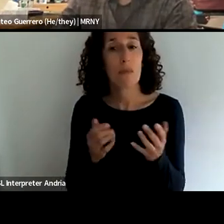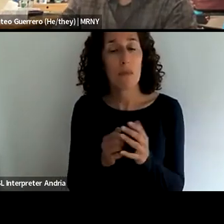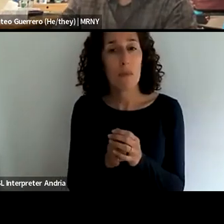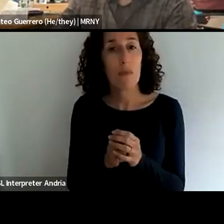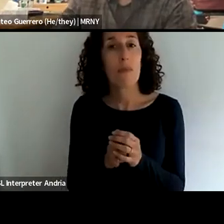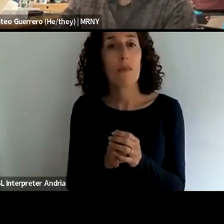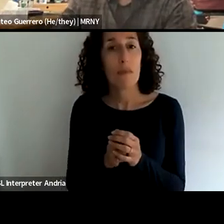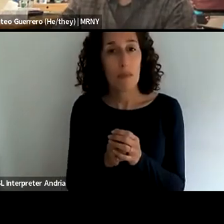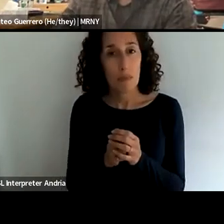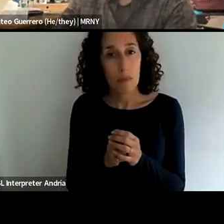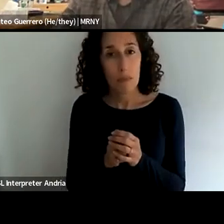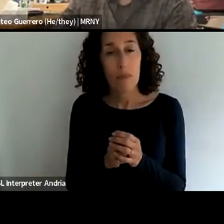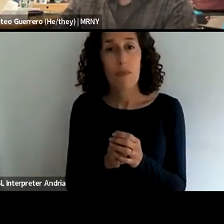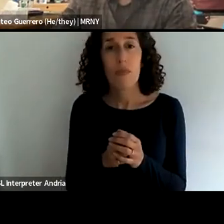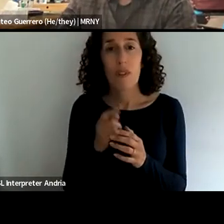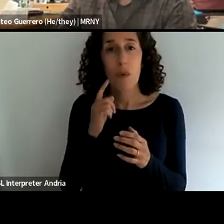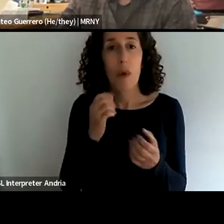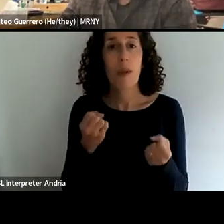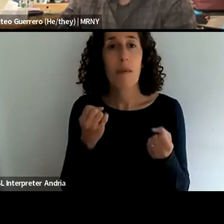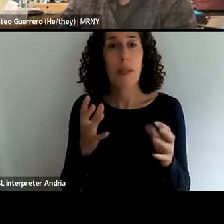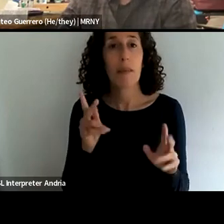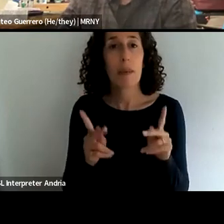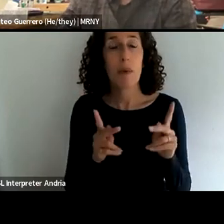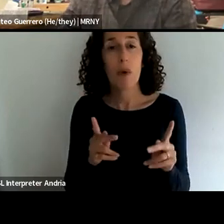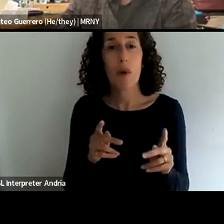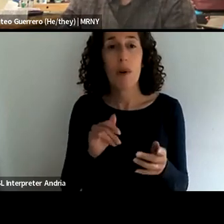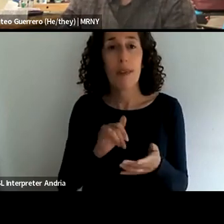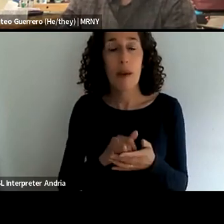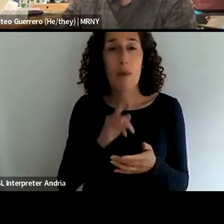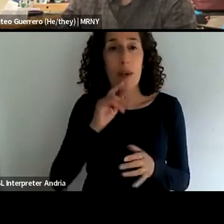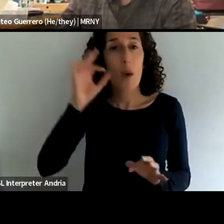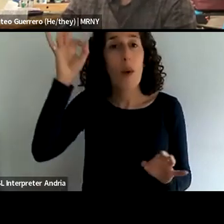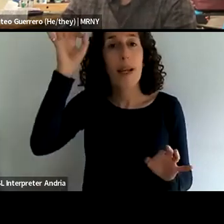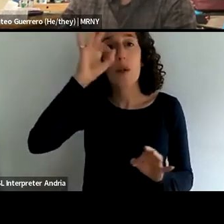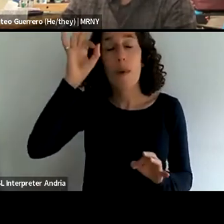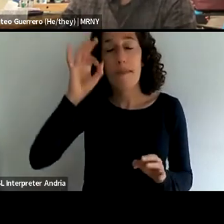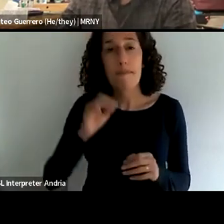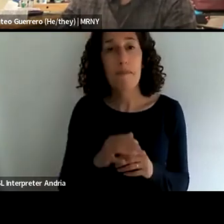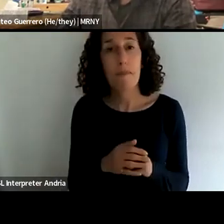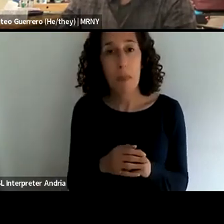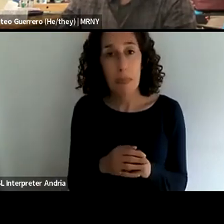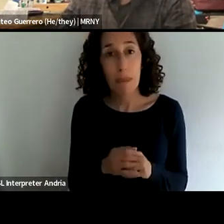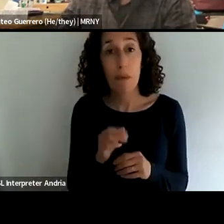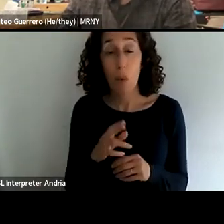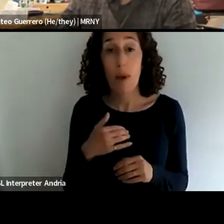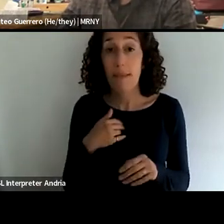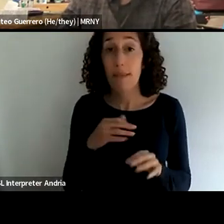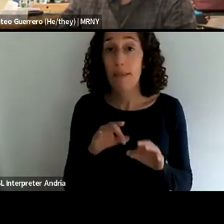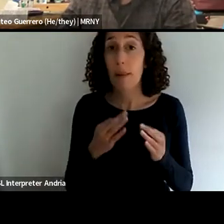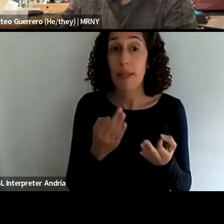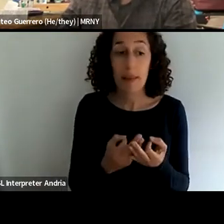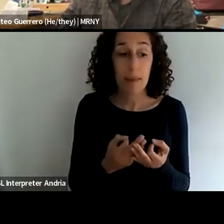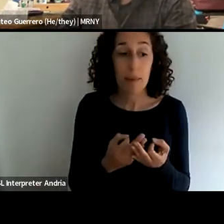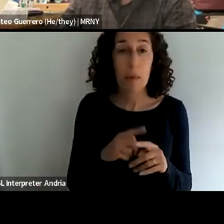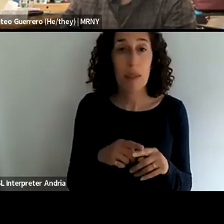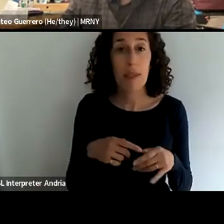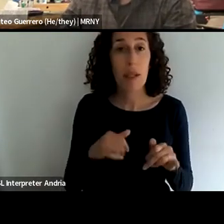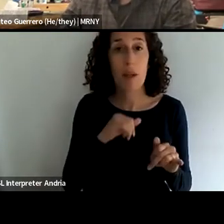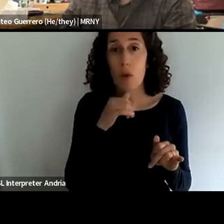of media, which and then sometimes it's people who have somebody who's a family member, but they're just not